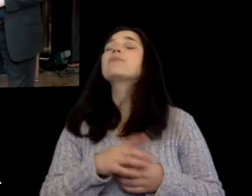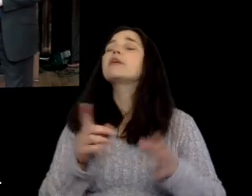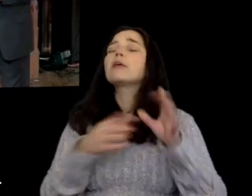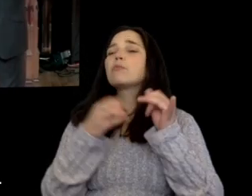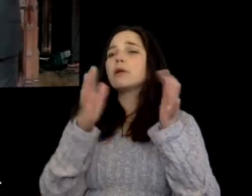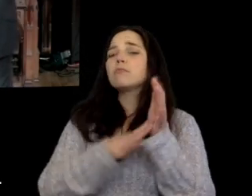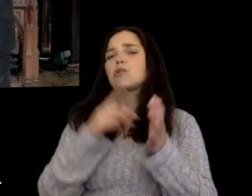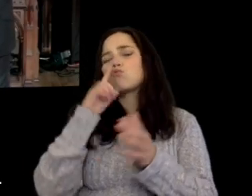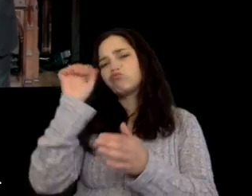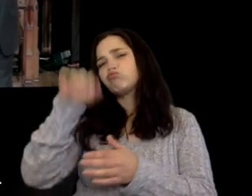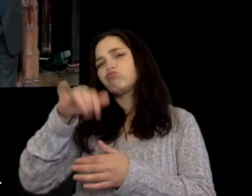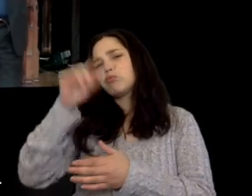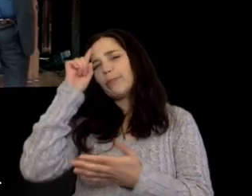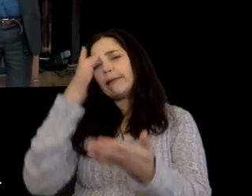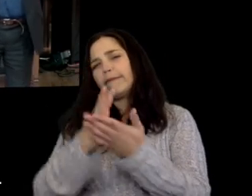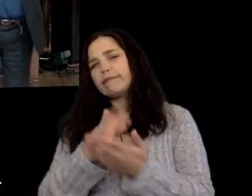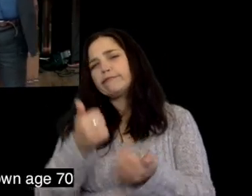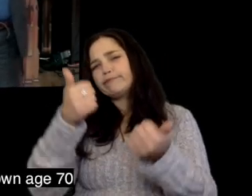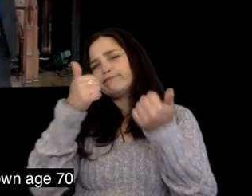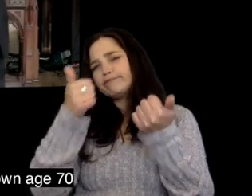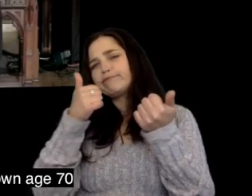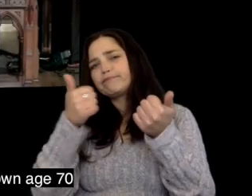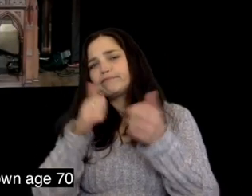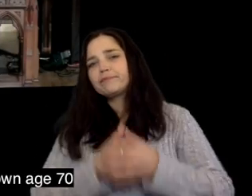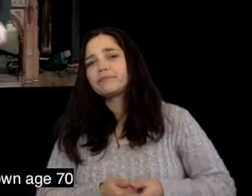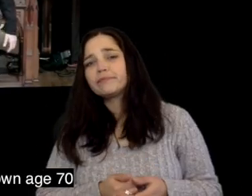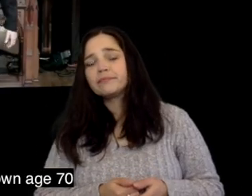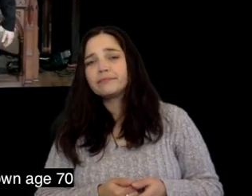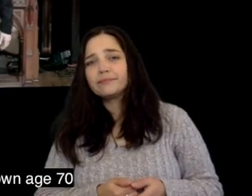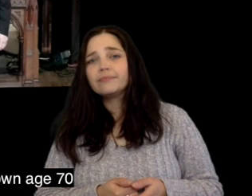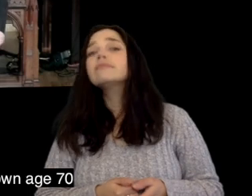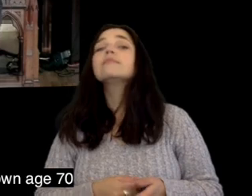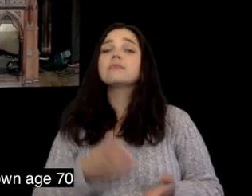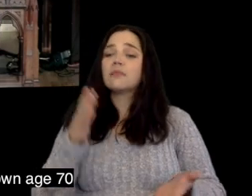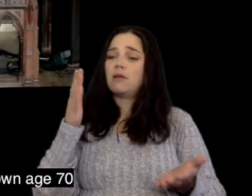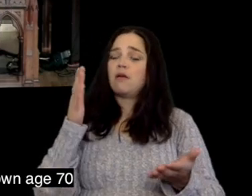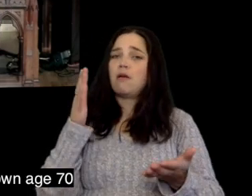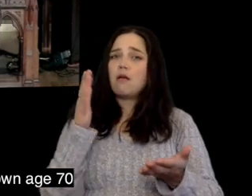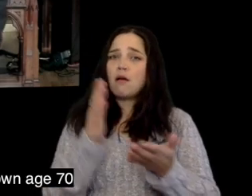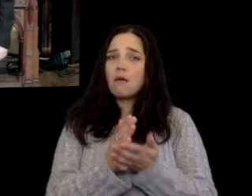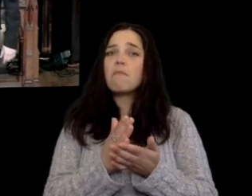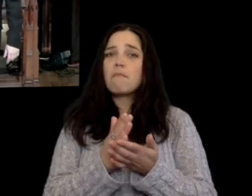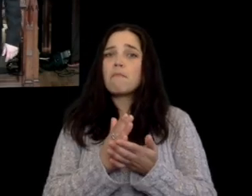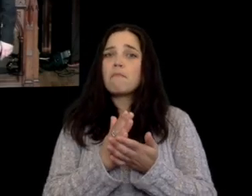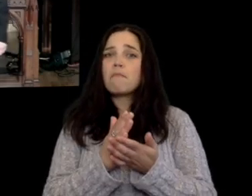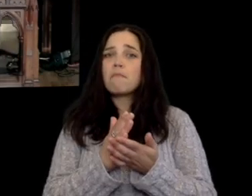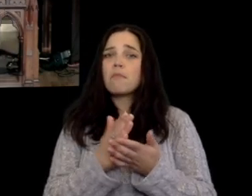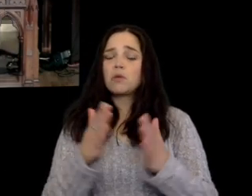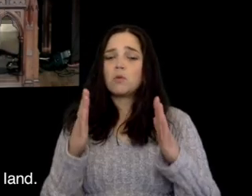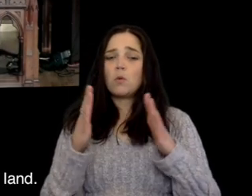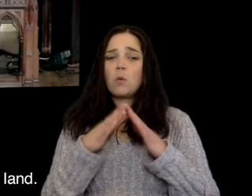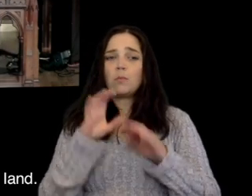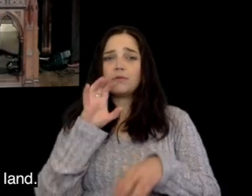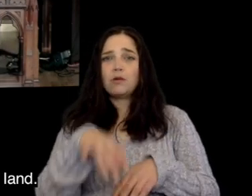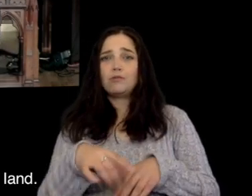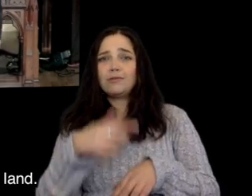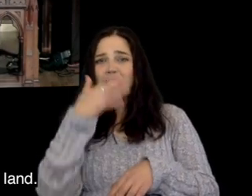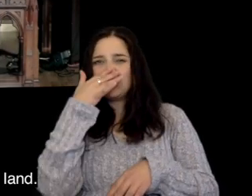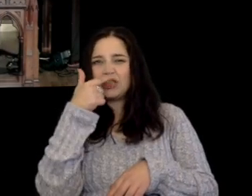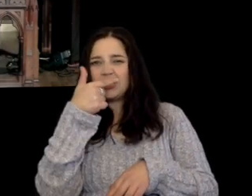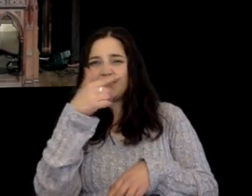And Abraham didn't just say, yes, I believe that, I trust that 100%. He actually left his hometown, age